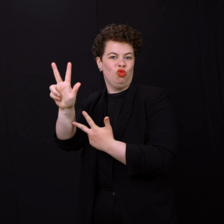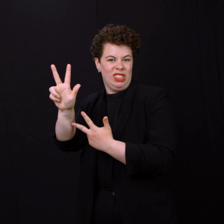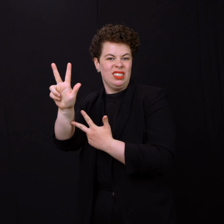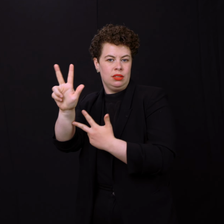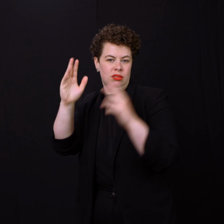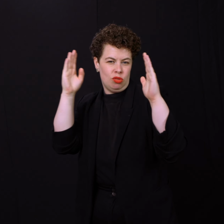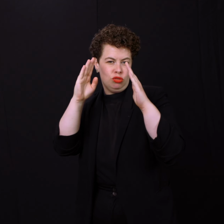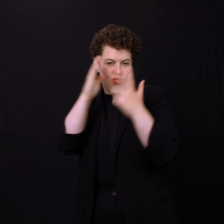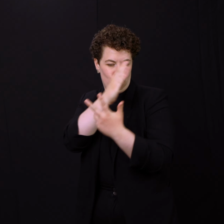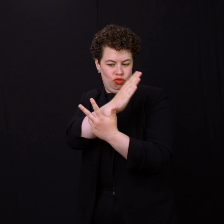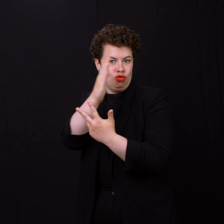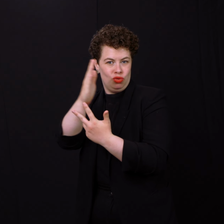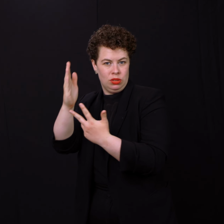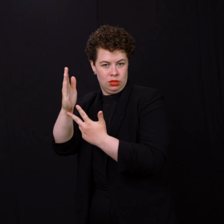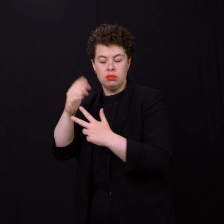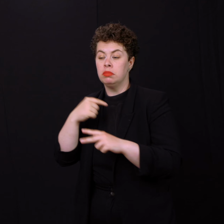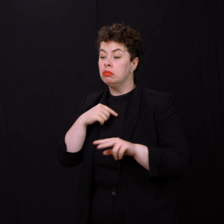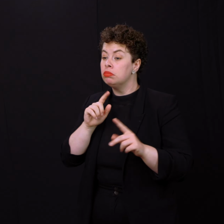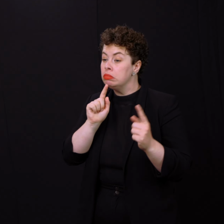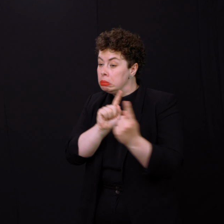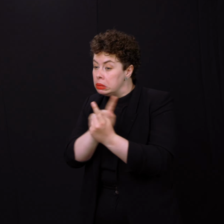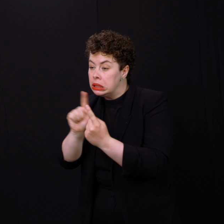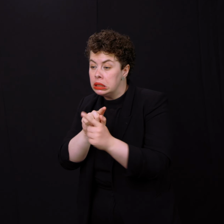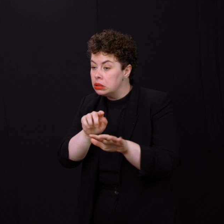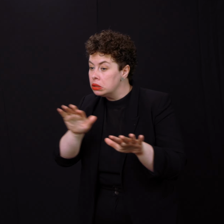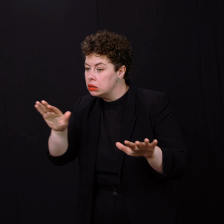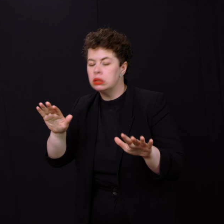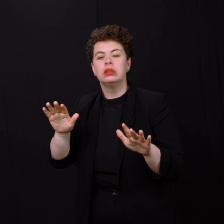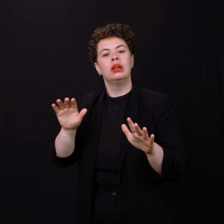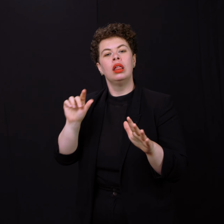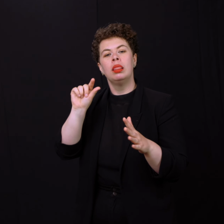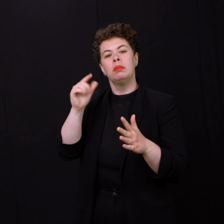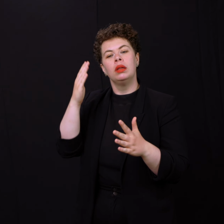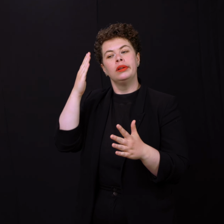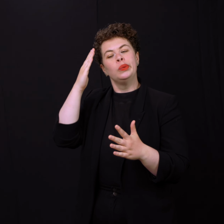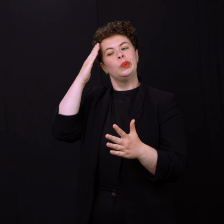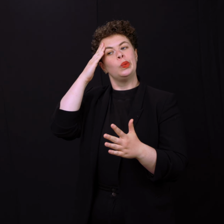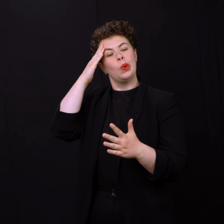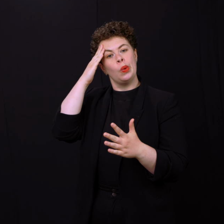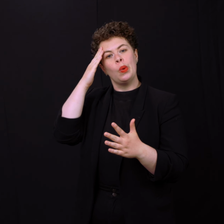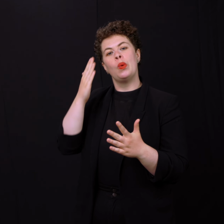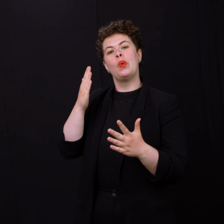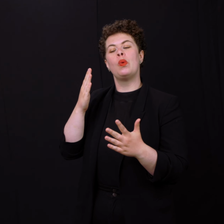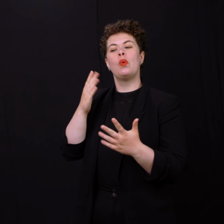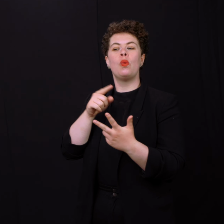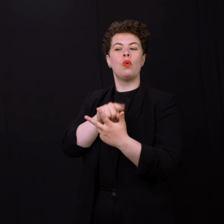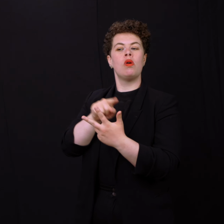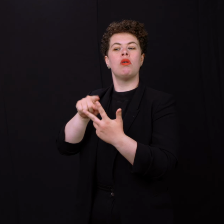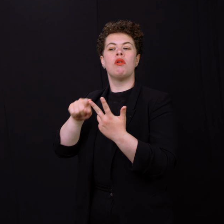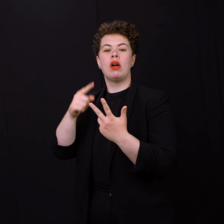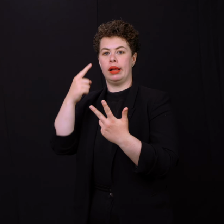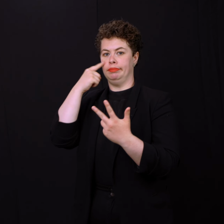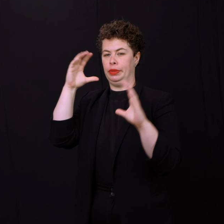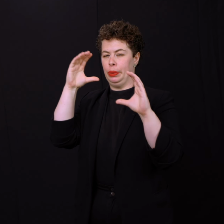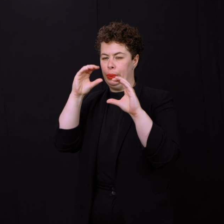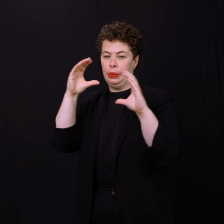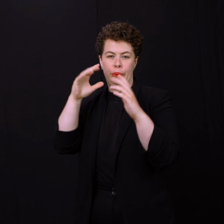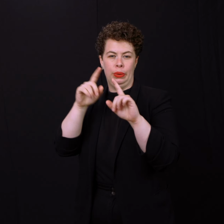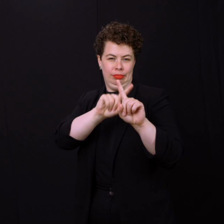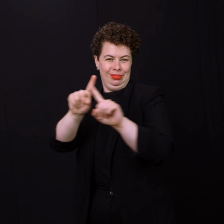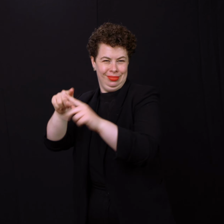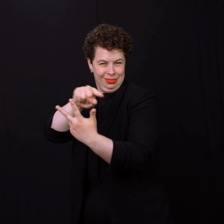And that gives us an indication of the types of and patterns of sight loss they'll develop.